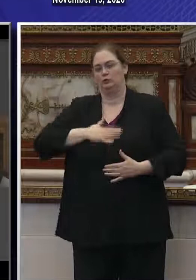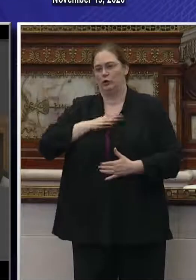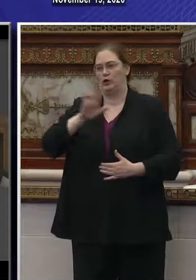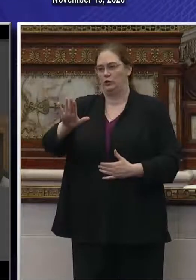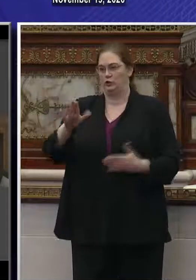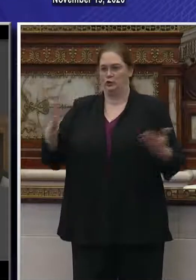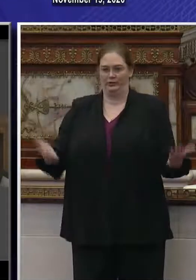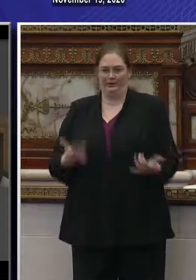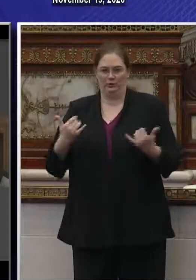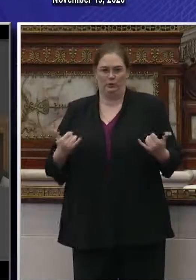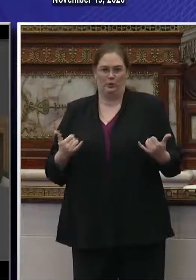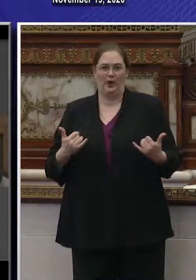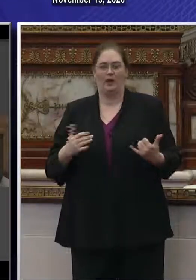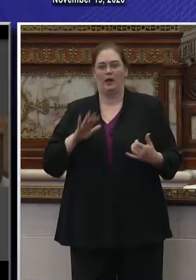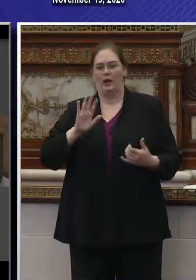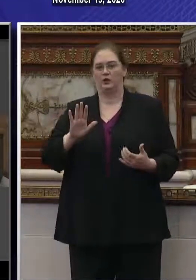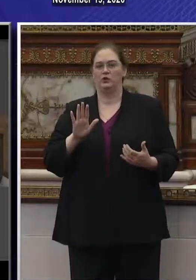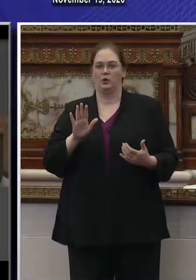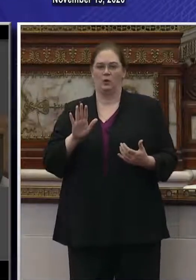your presence and your